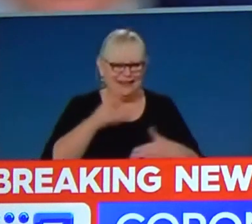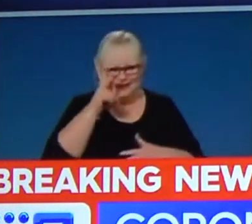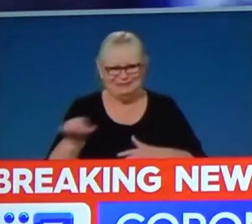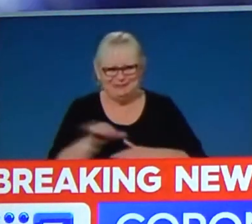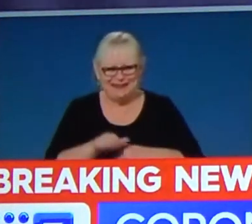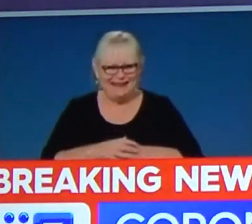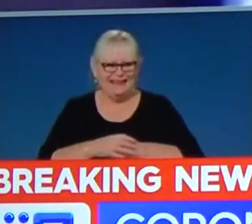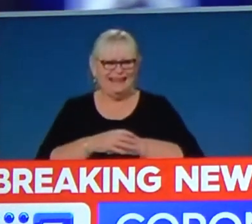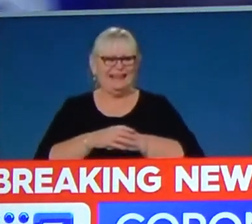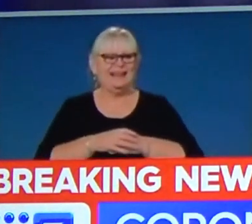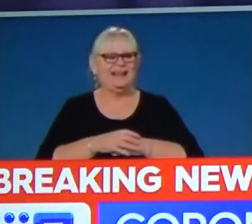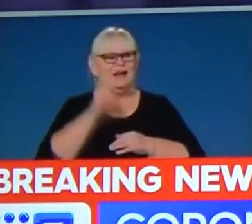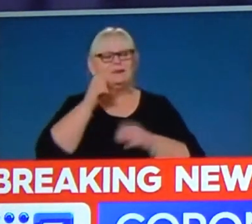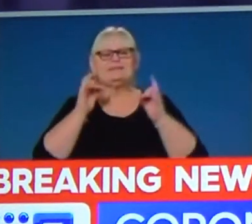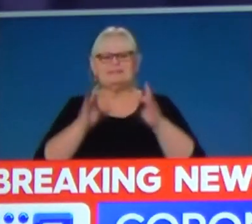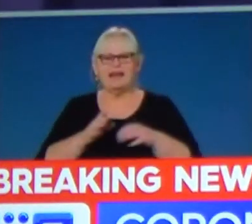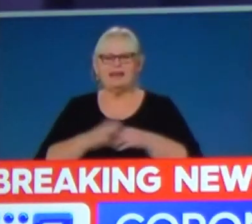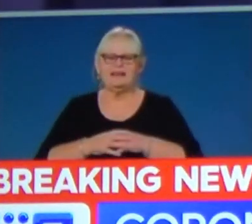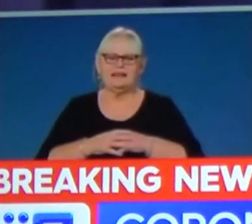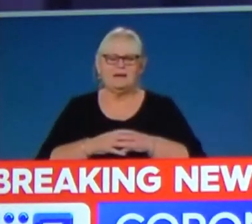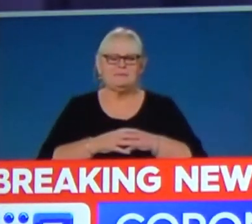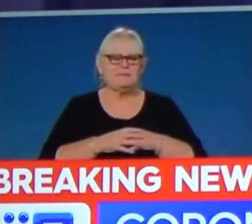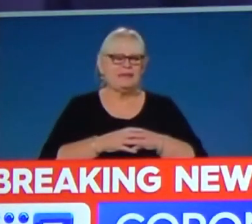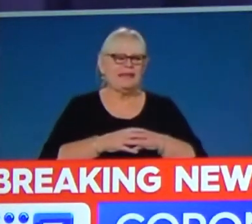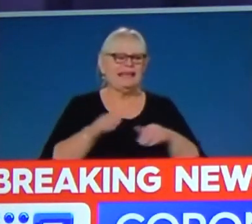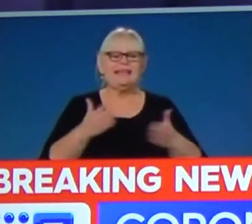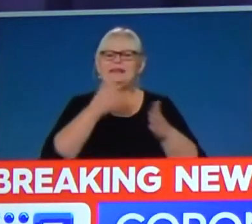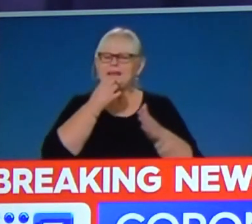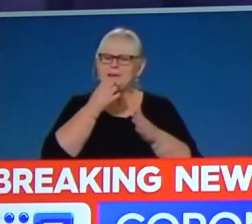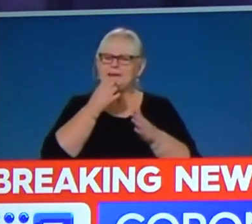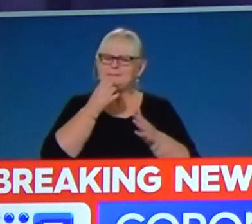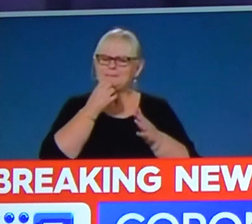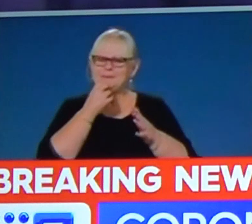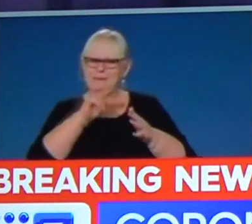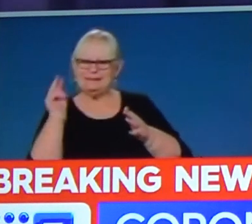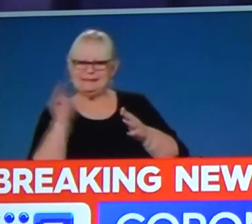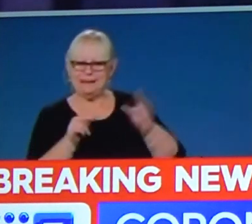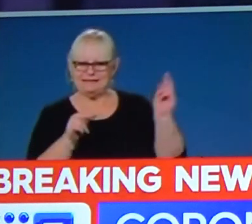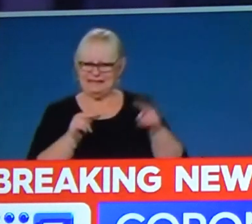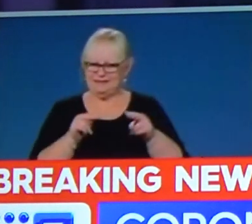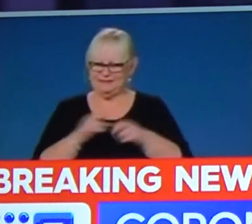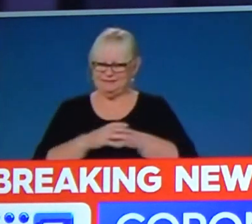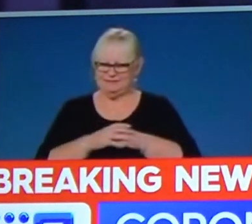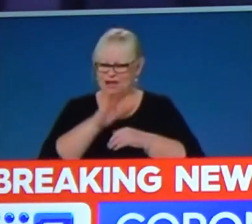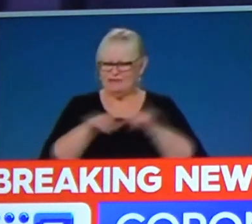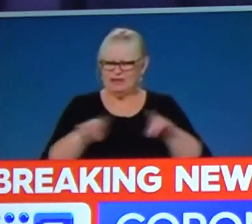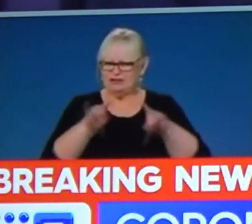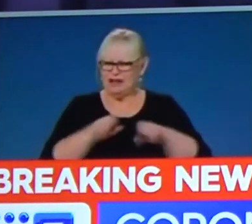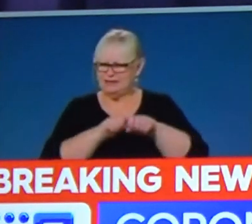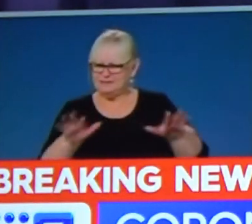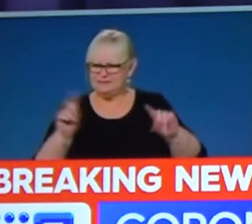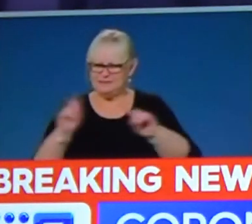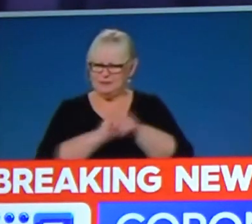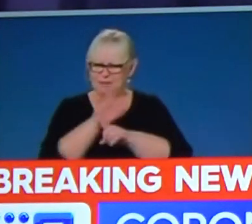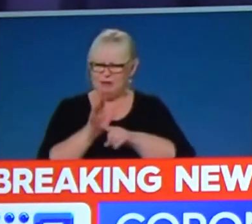Brendan. So I'm going to start tonight just by putting a little bit of perspective on the outbreak of coronavirus in Australia and give you